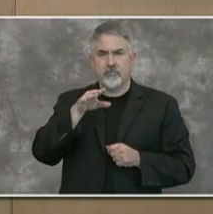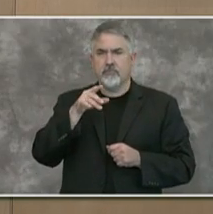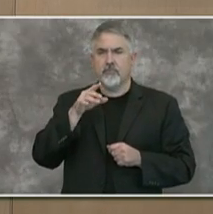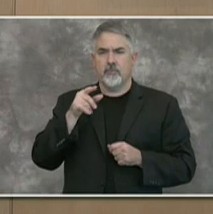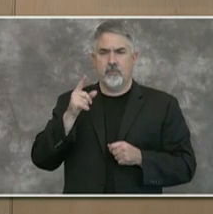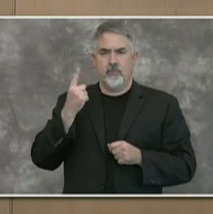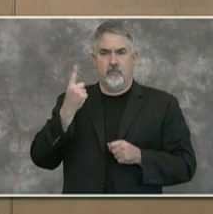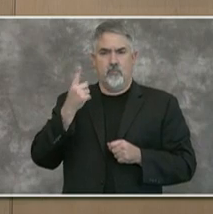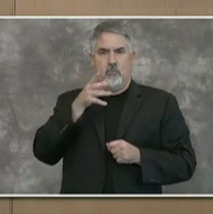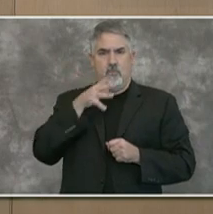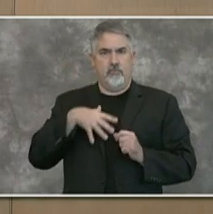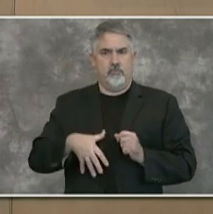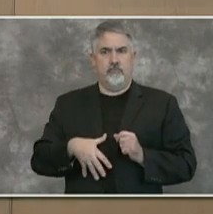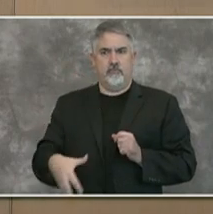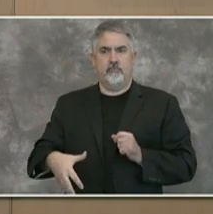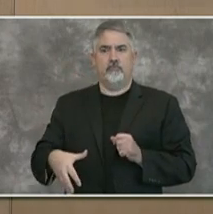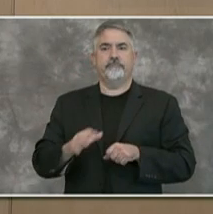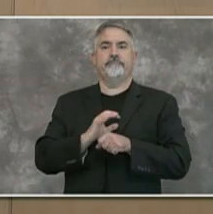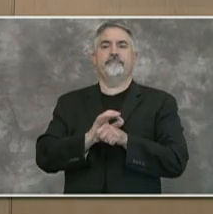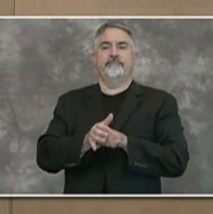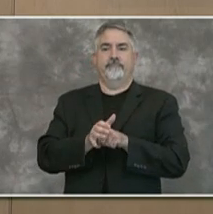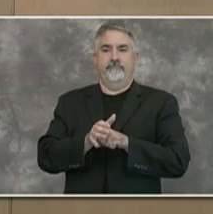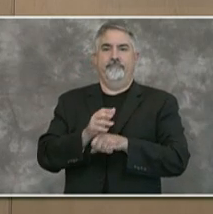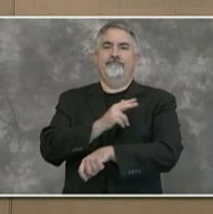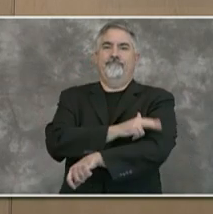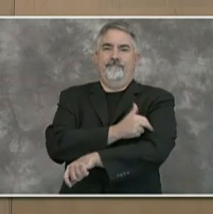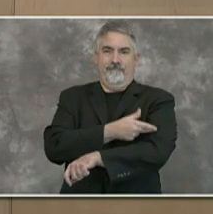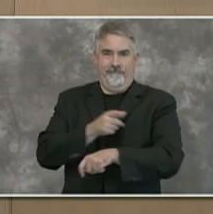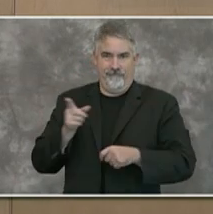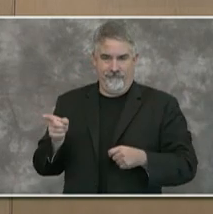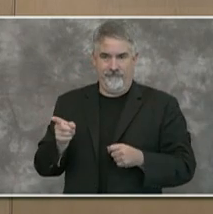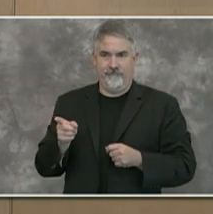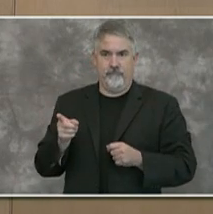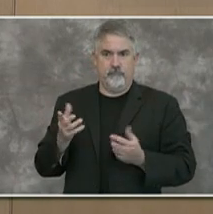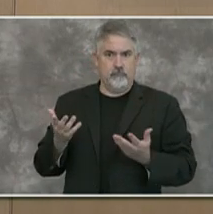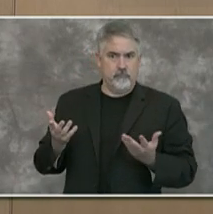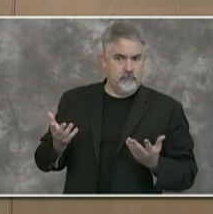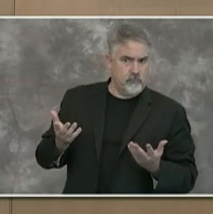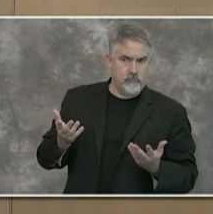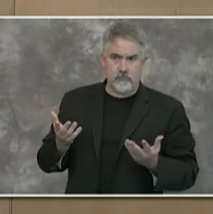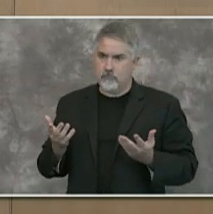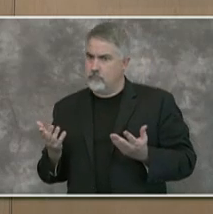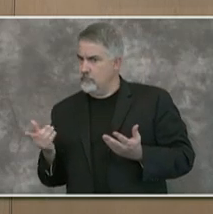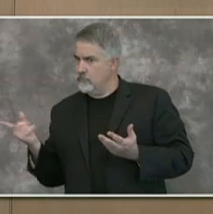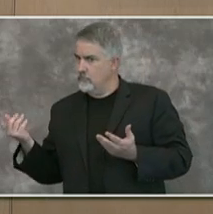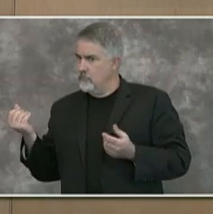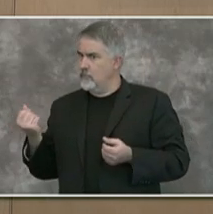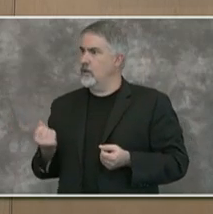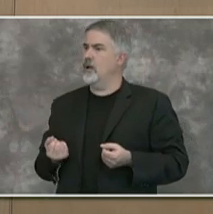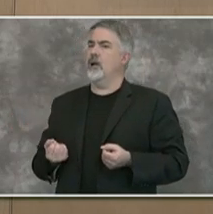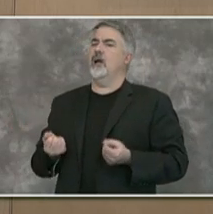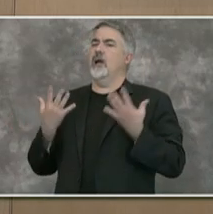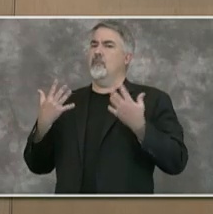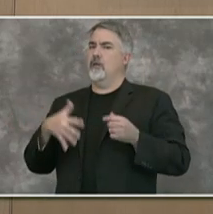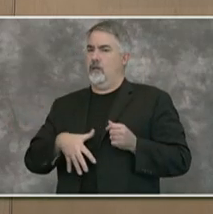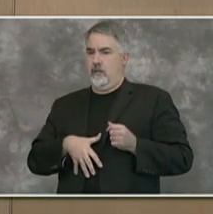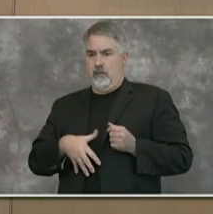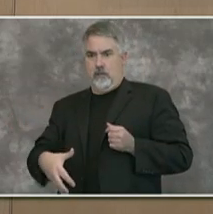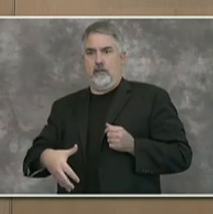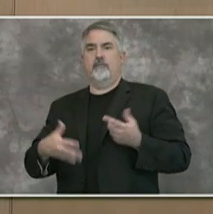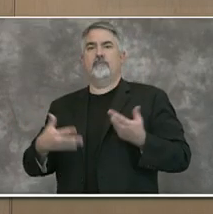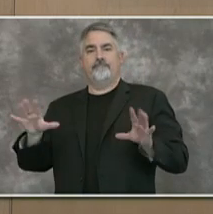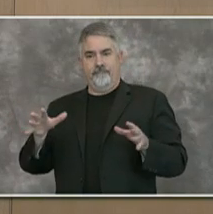with COVID-19. She's hospitalized. You have any confirmed number of cases of pregnant women giving birth to babies who have